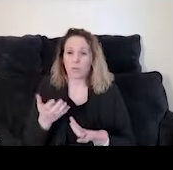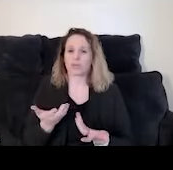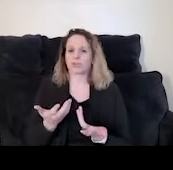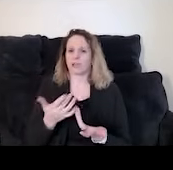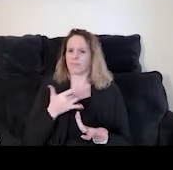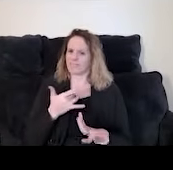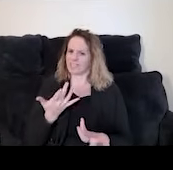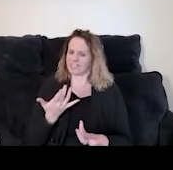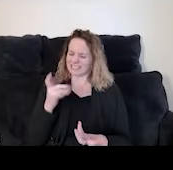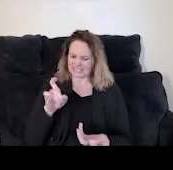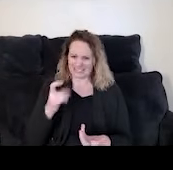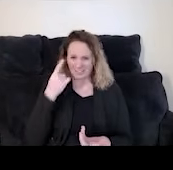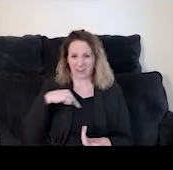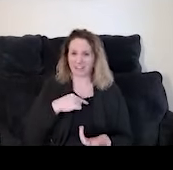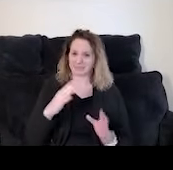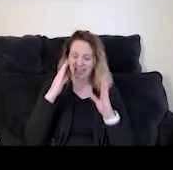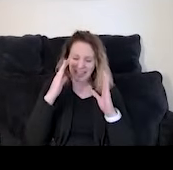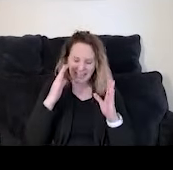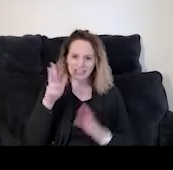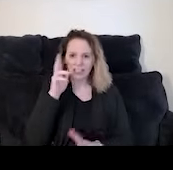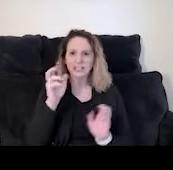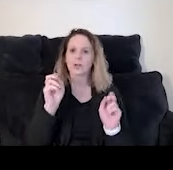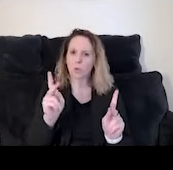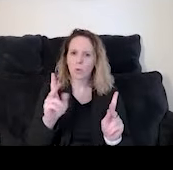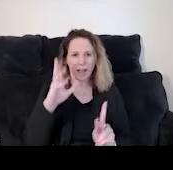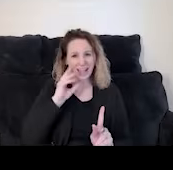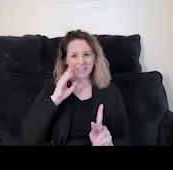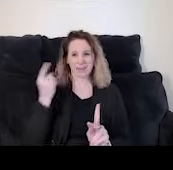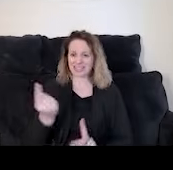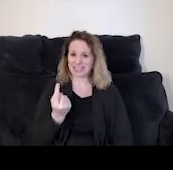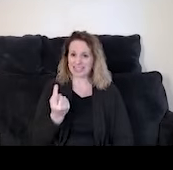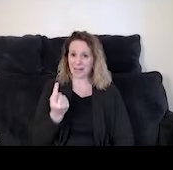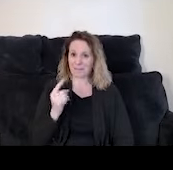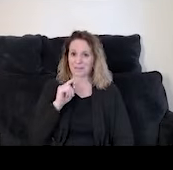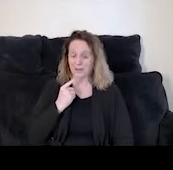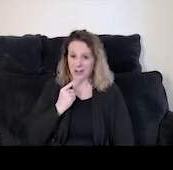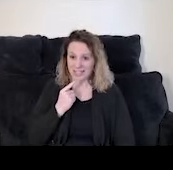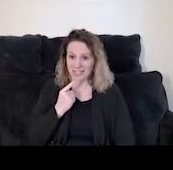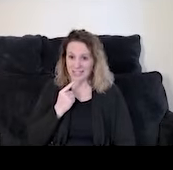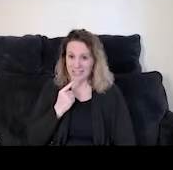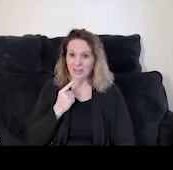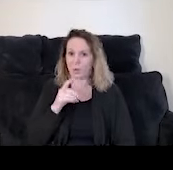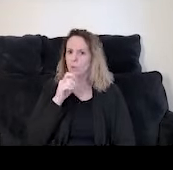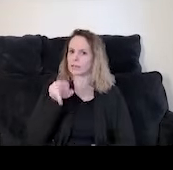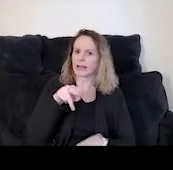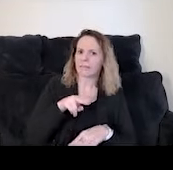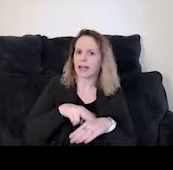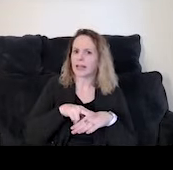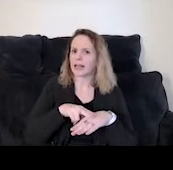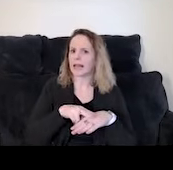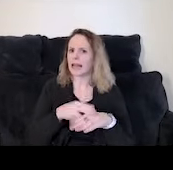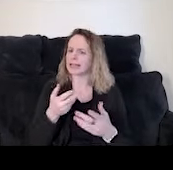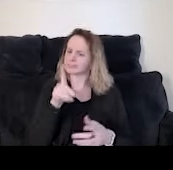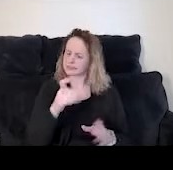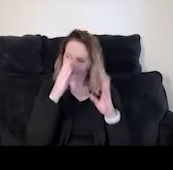for us to actually listen to hear that they're experiencing some crisis or dysregulation that we need to be attentive to,